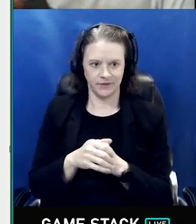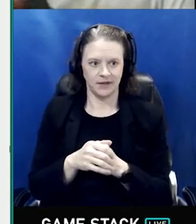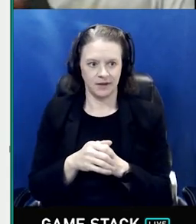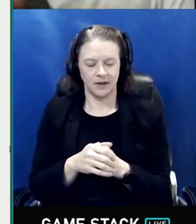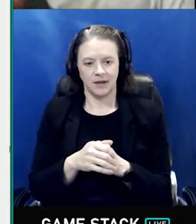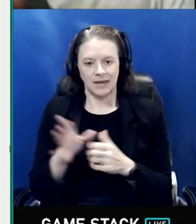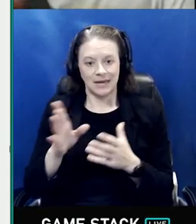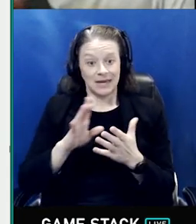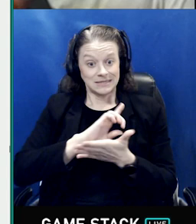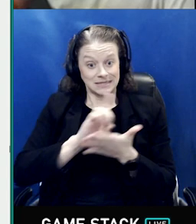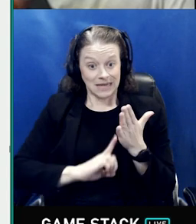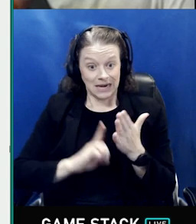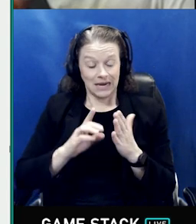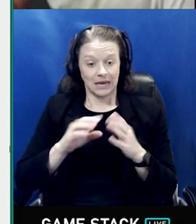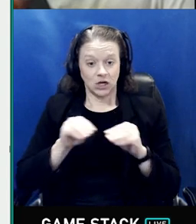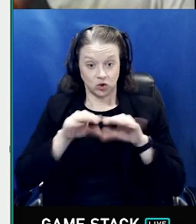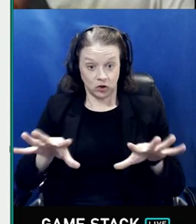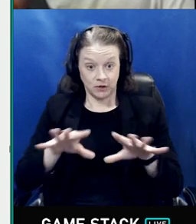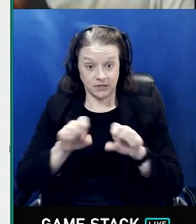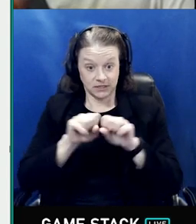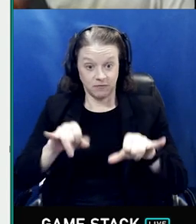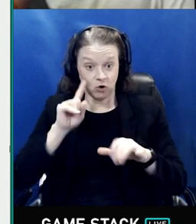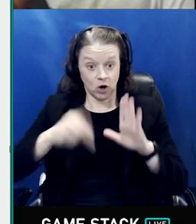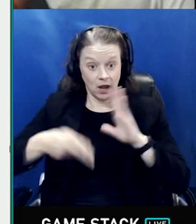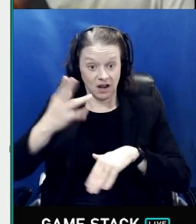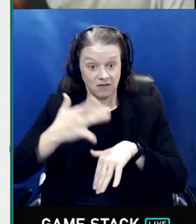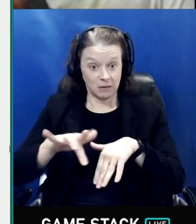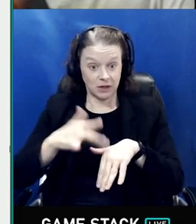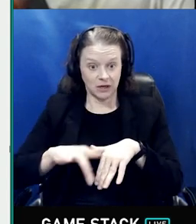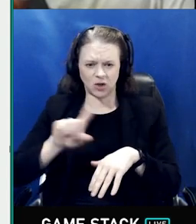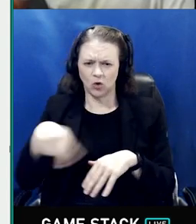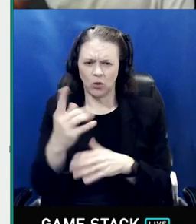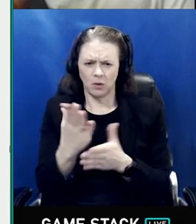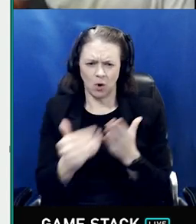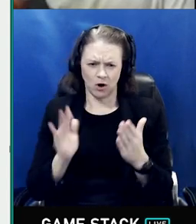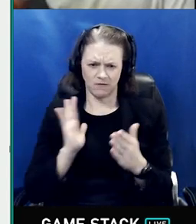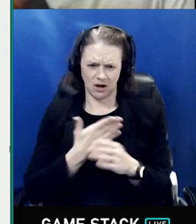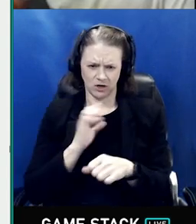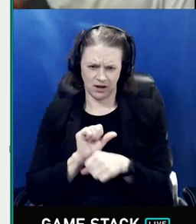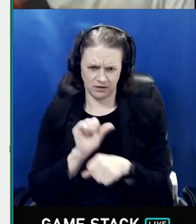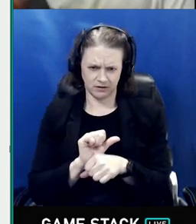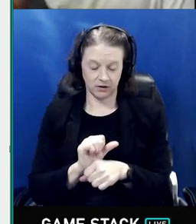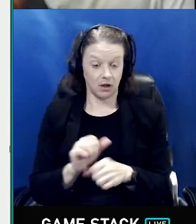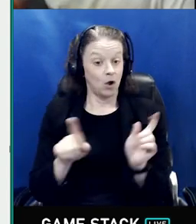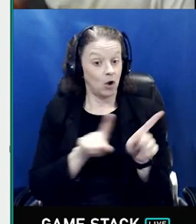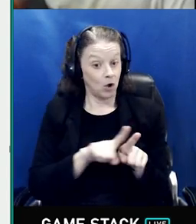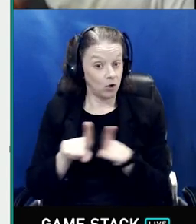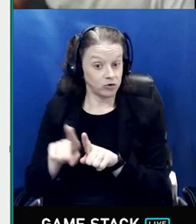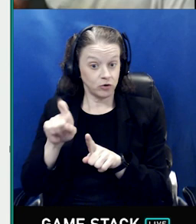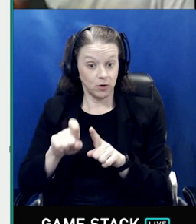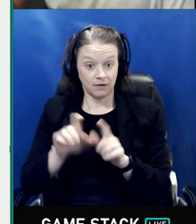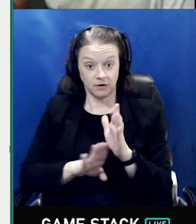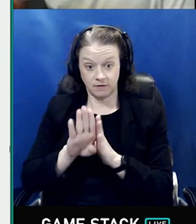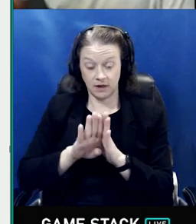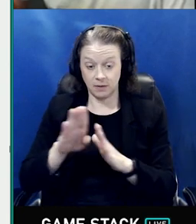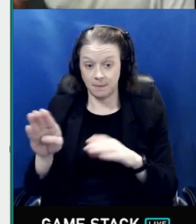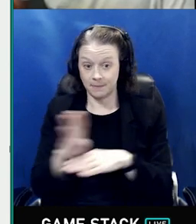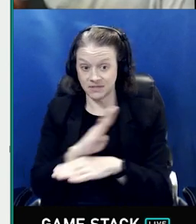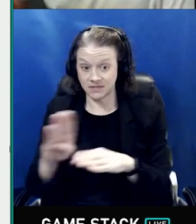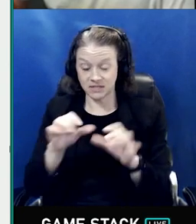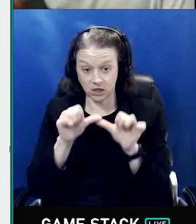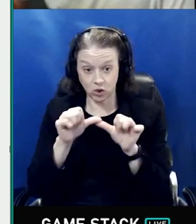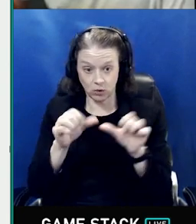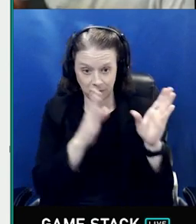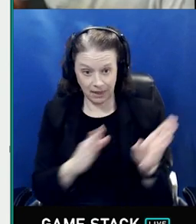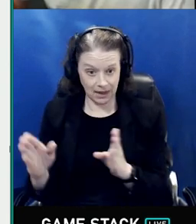Designing a distributed system for high availability is only part of the task here. You must also develop a business continuity plan should an